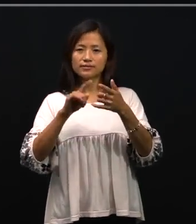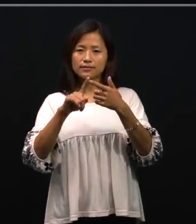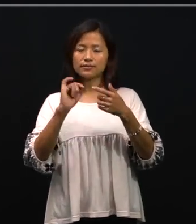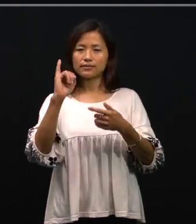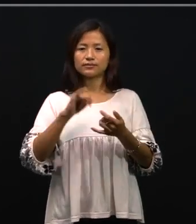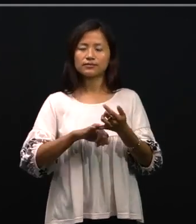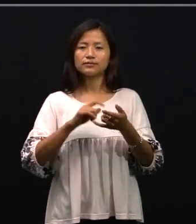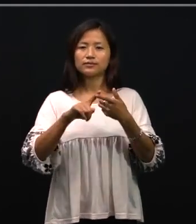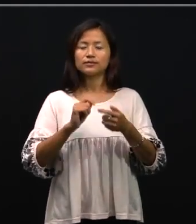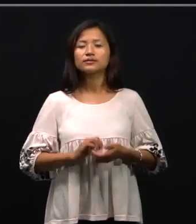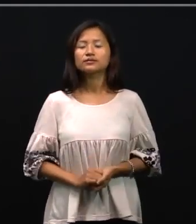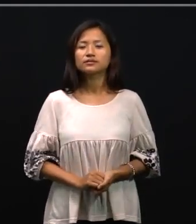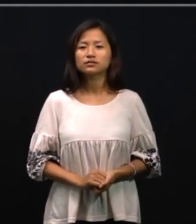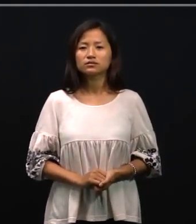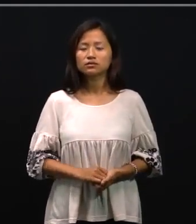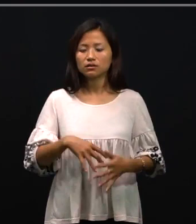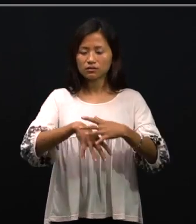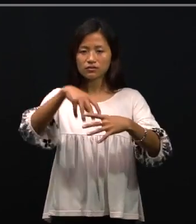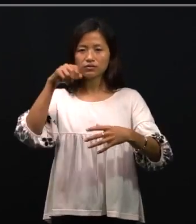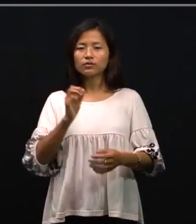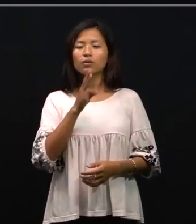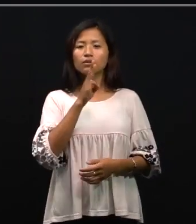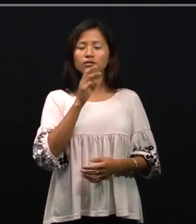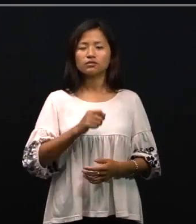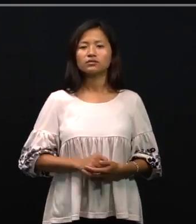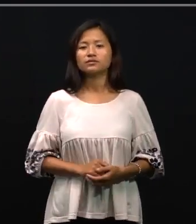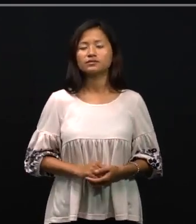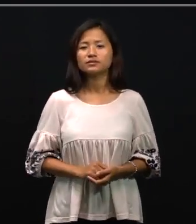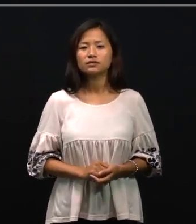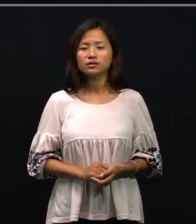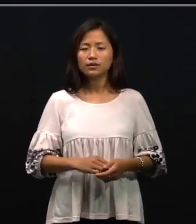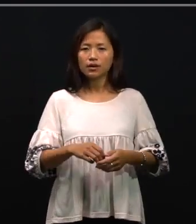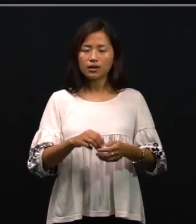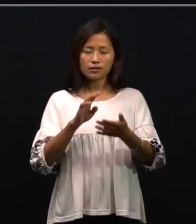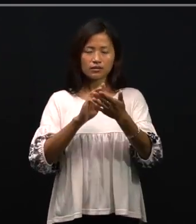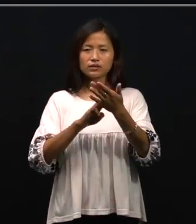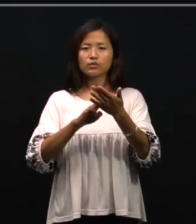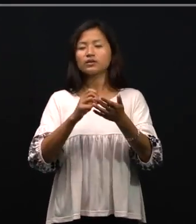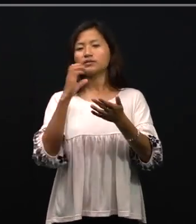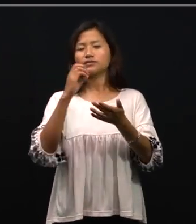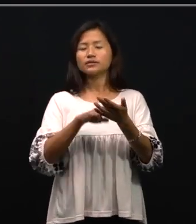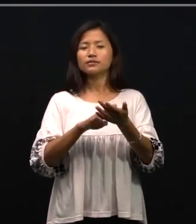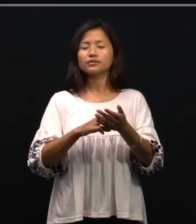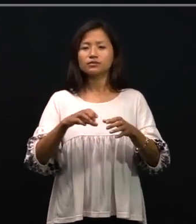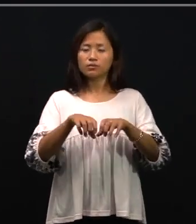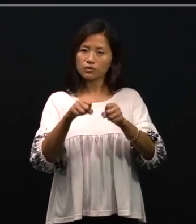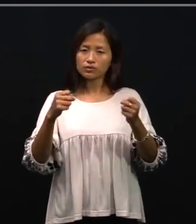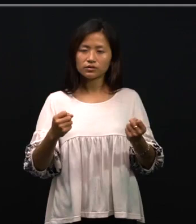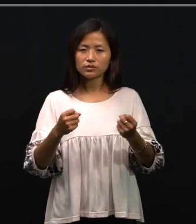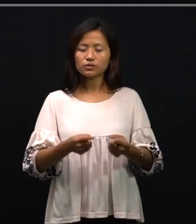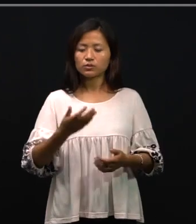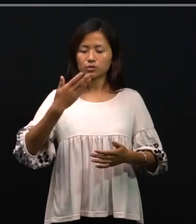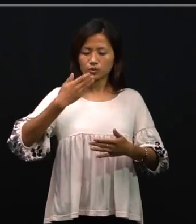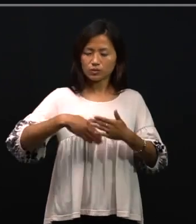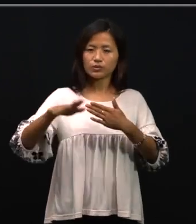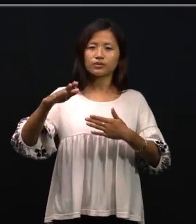dioxide. And in the process of catabolism, breaking down, the best example is during respiration.